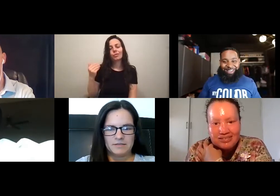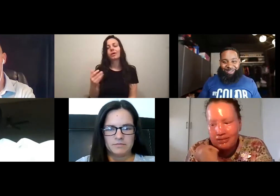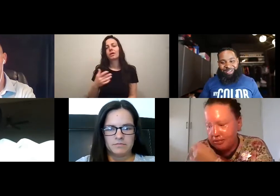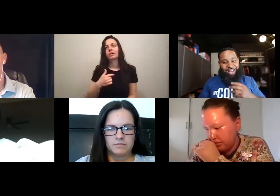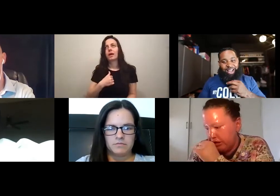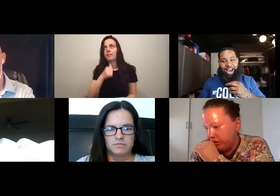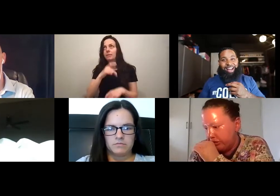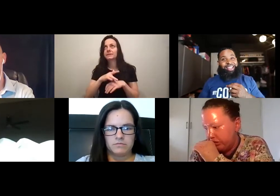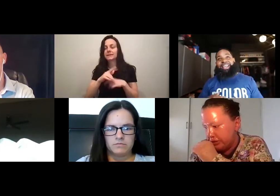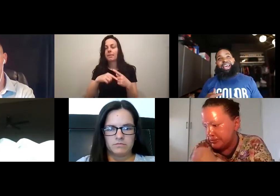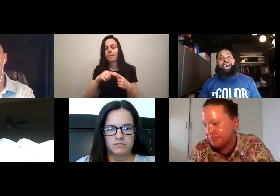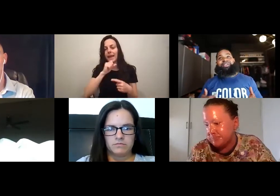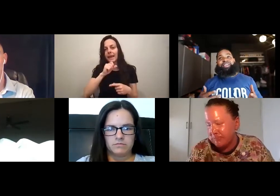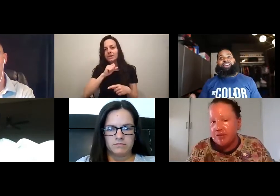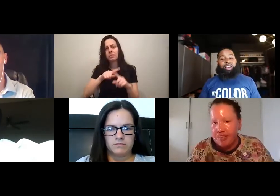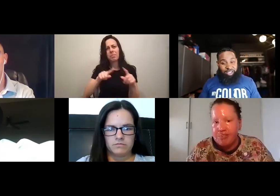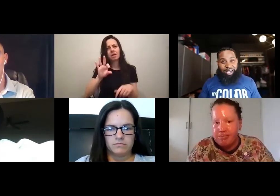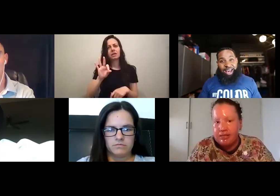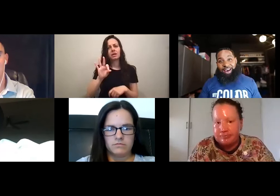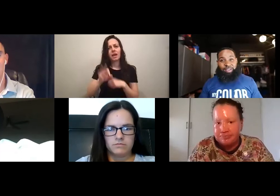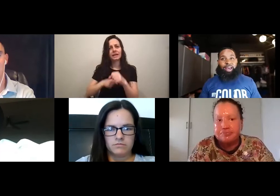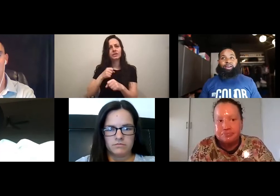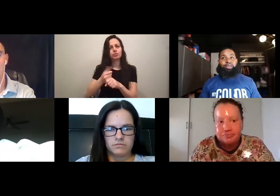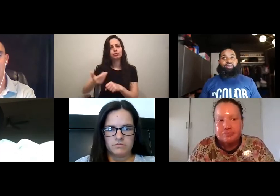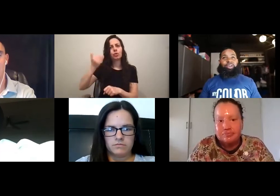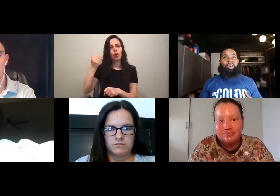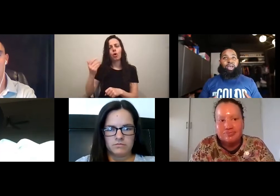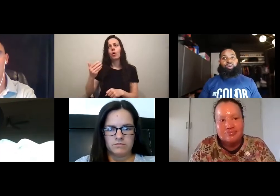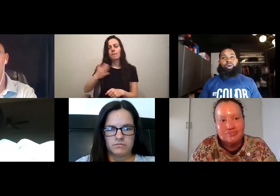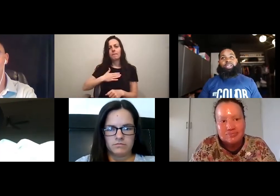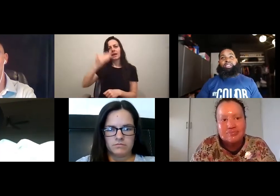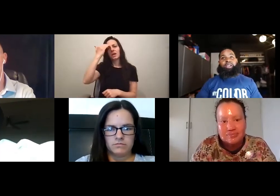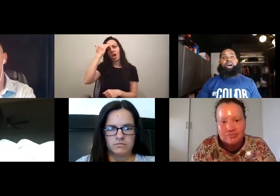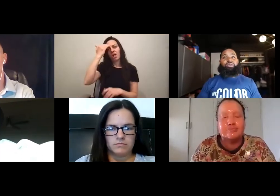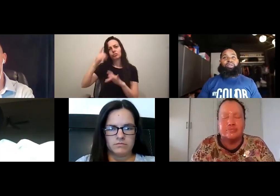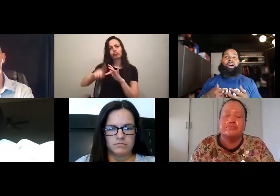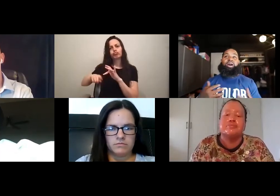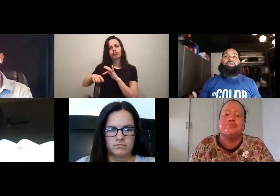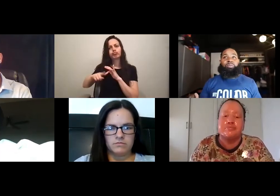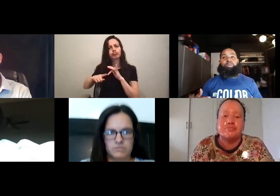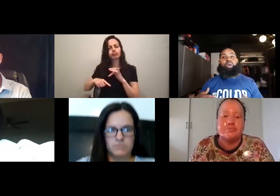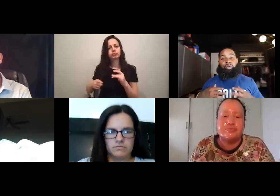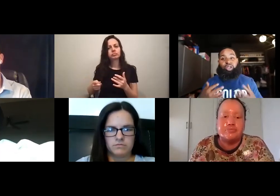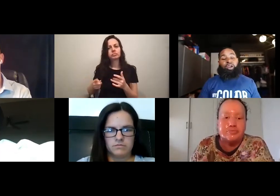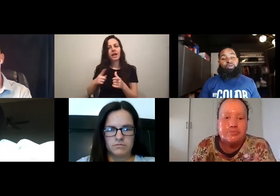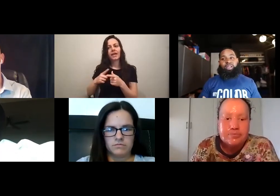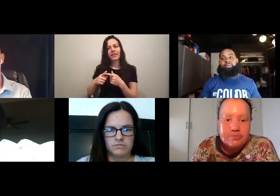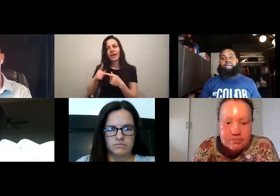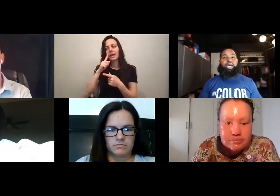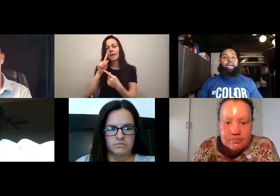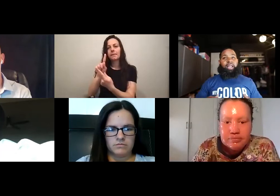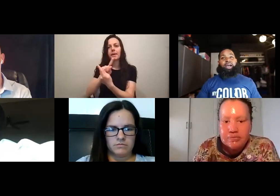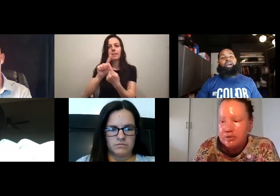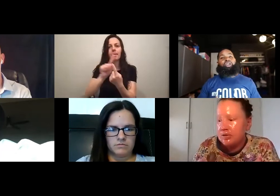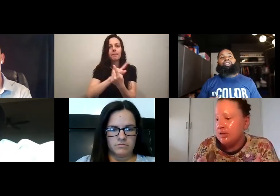years ago, I didn't have the knowledge that I have now, and it wasn't until I was around other people that were different than